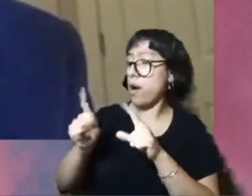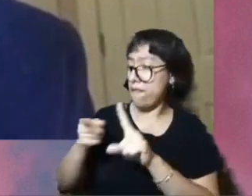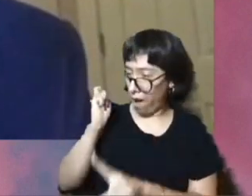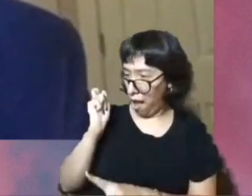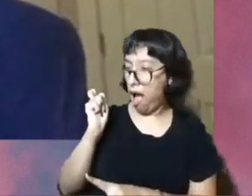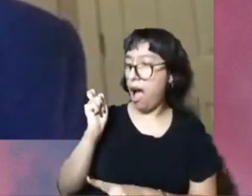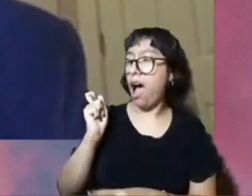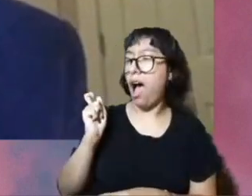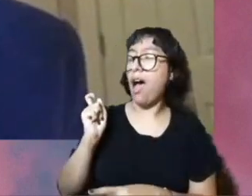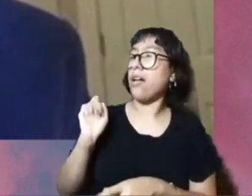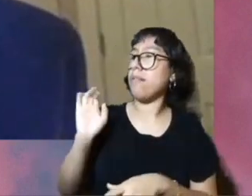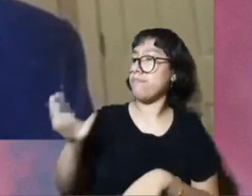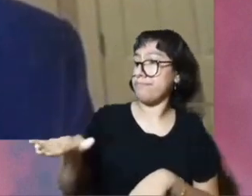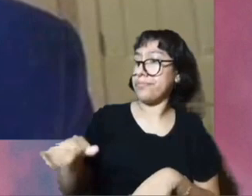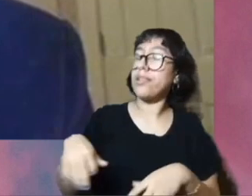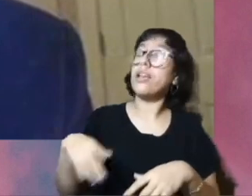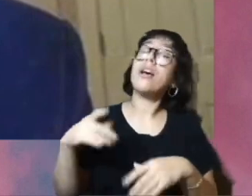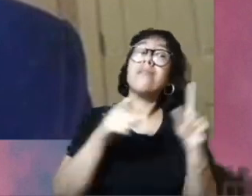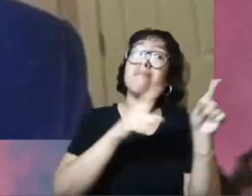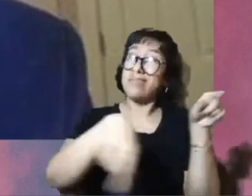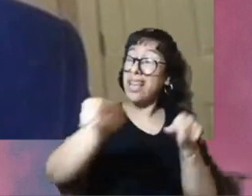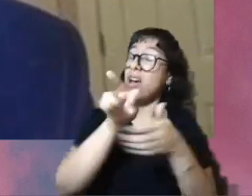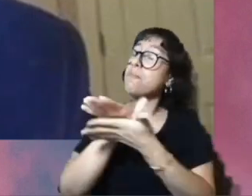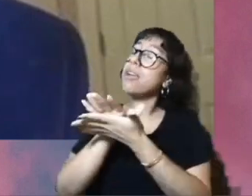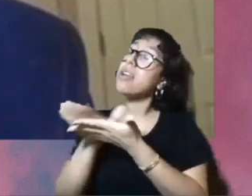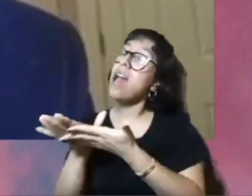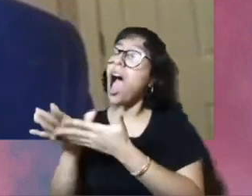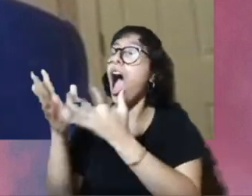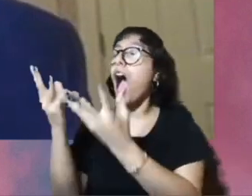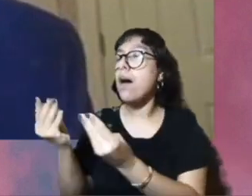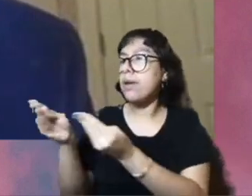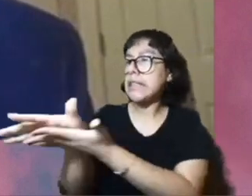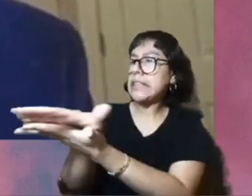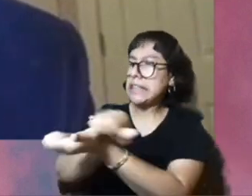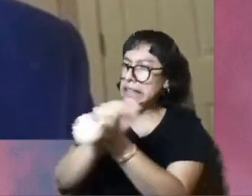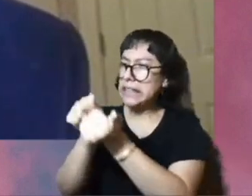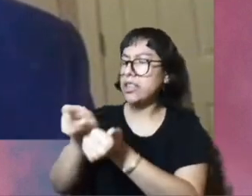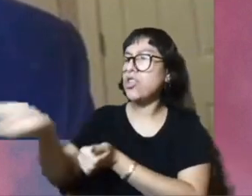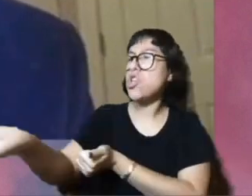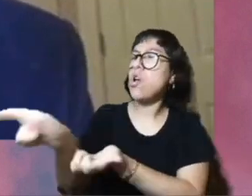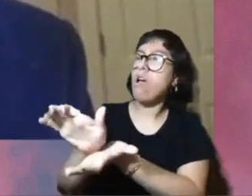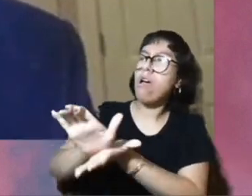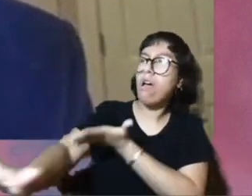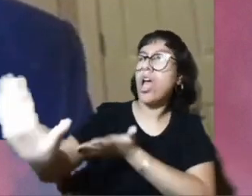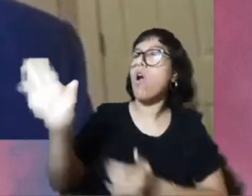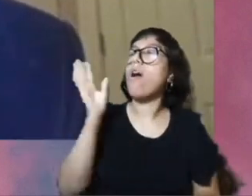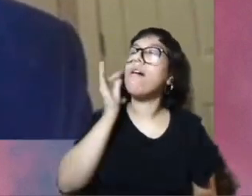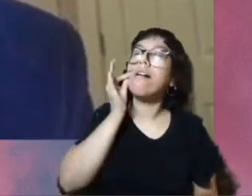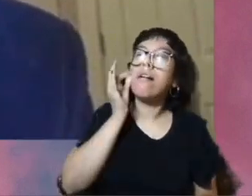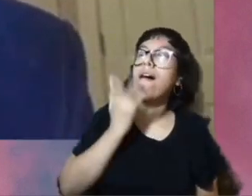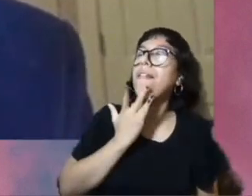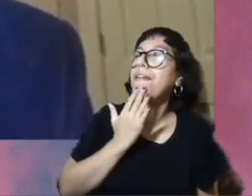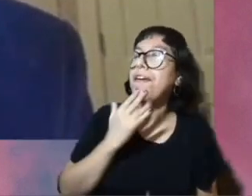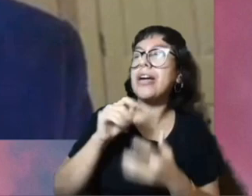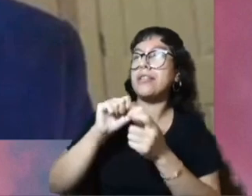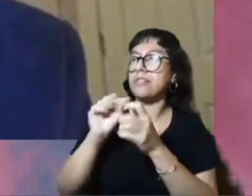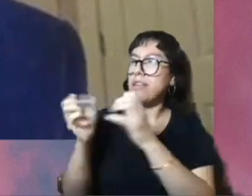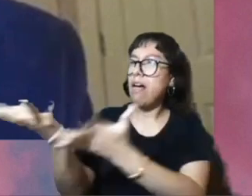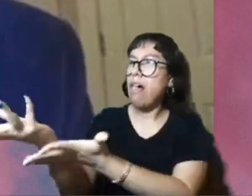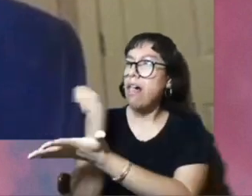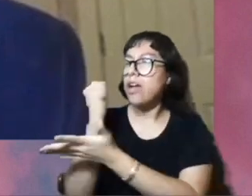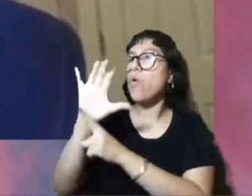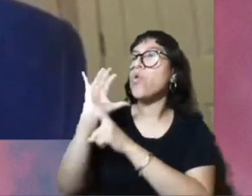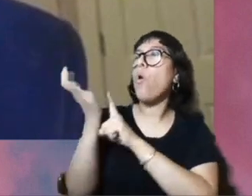at first. They will be kind and gentle, but they will wash you clean, dilute your color, starve your culture. They will drag